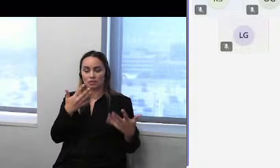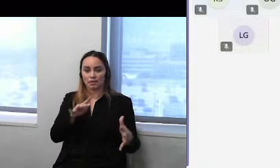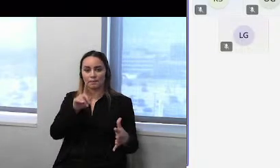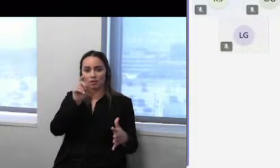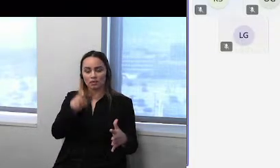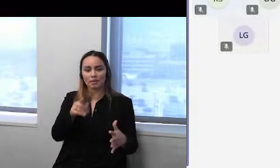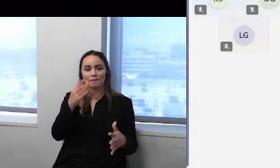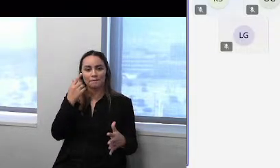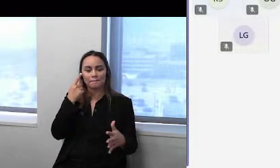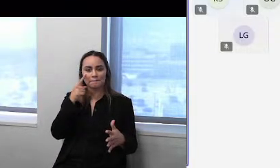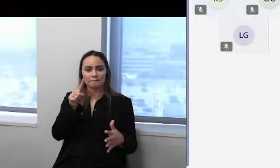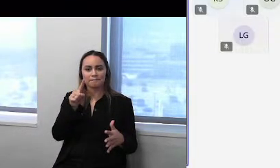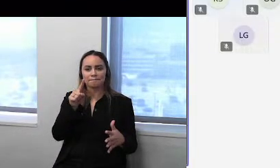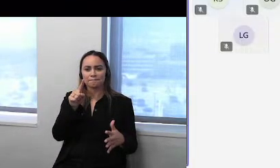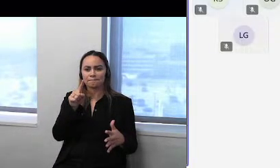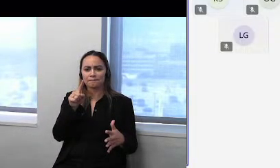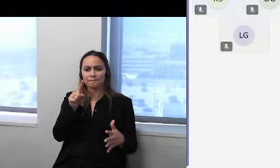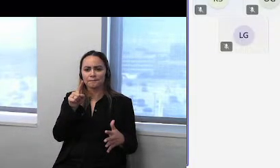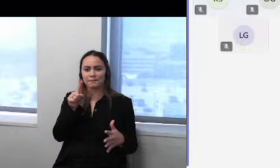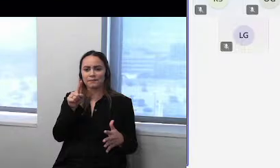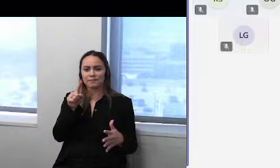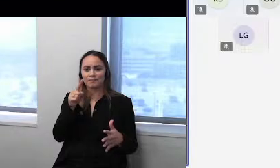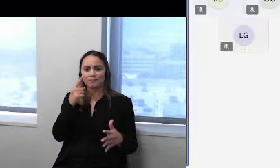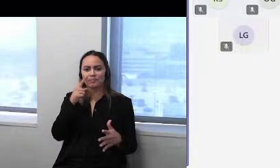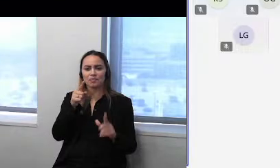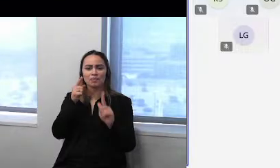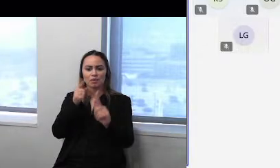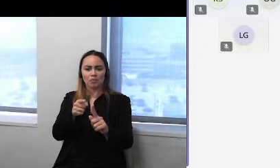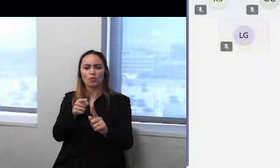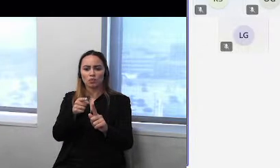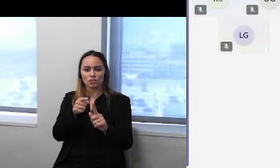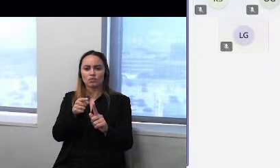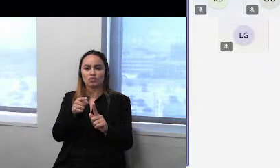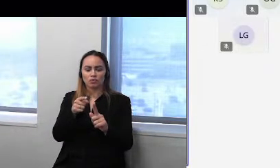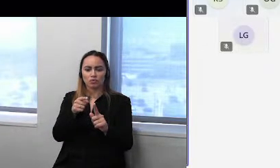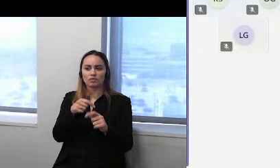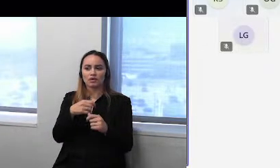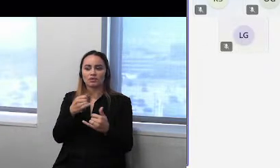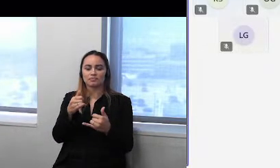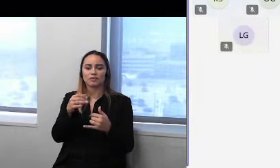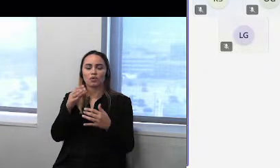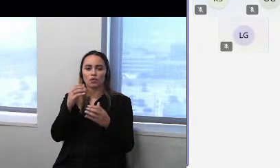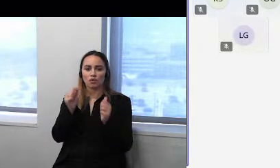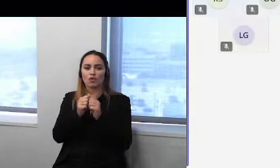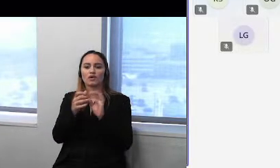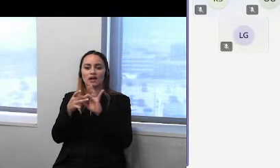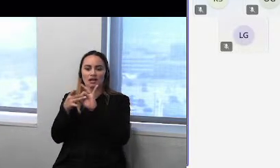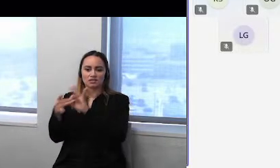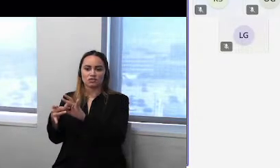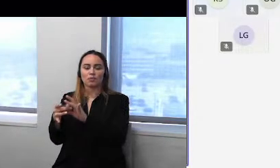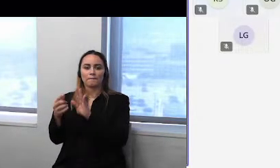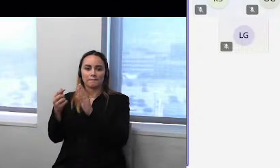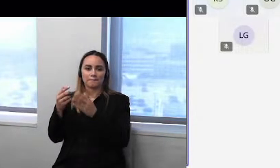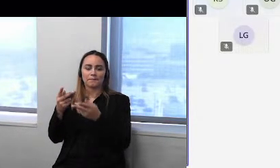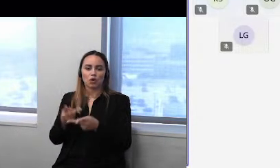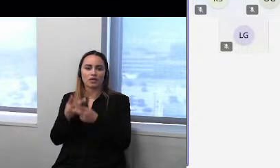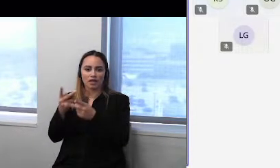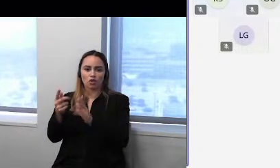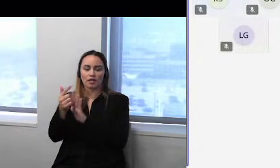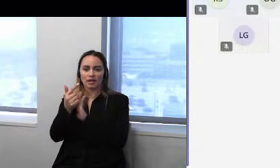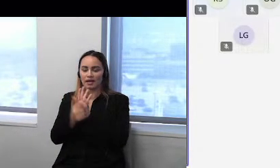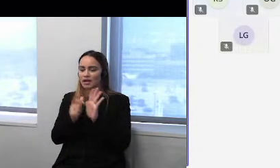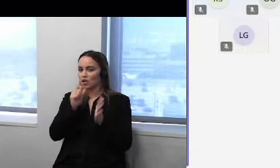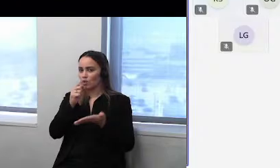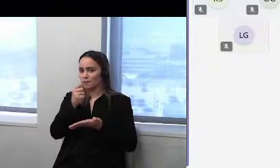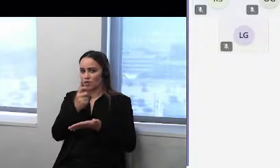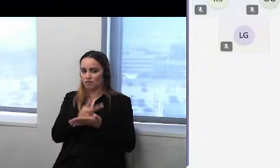point about my earlier statement regarding the bill that hasn't passed, yet we're making an analysis based